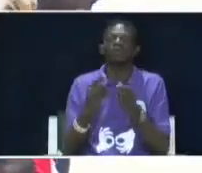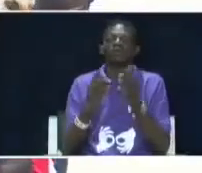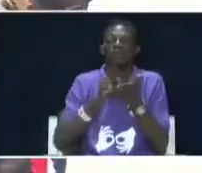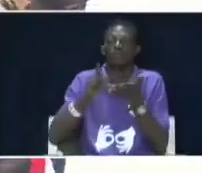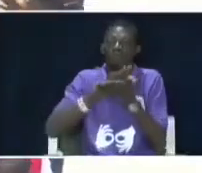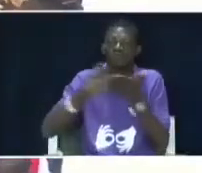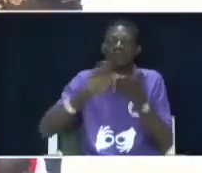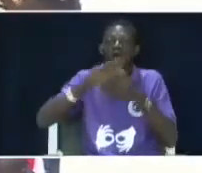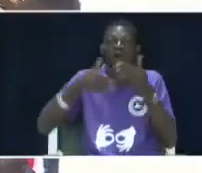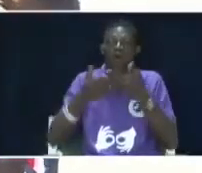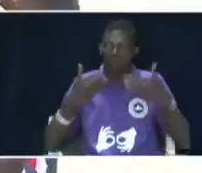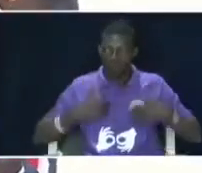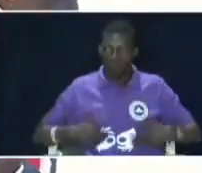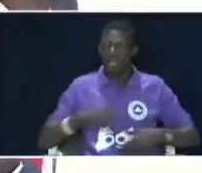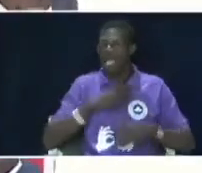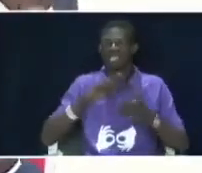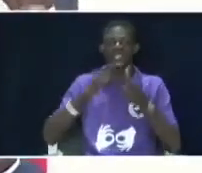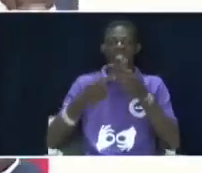11.